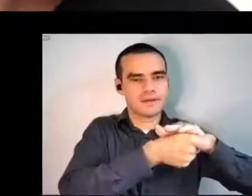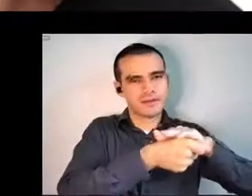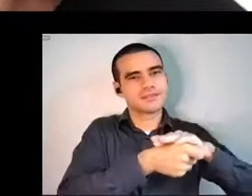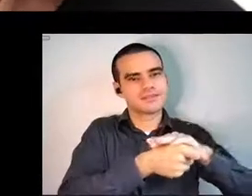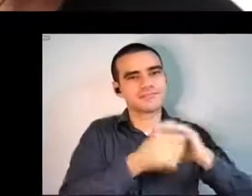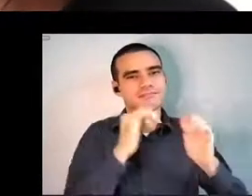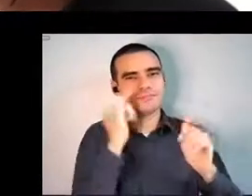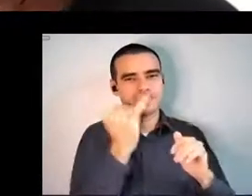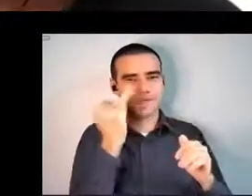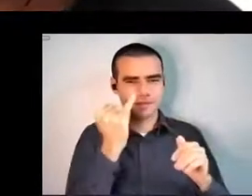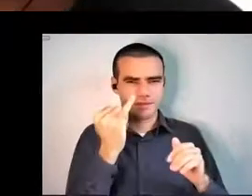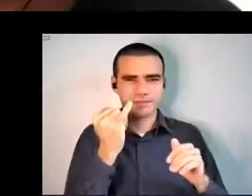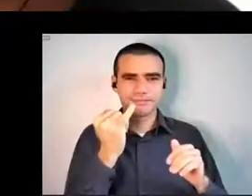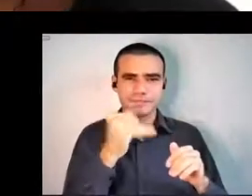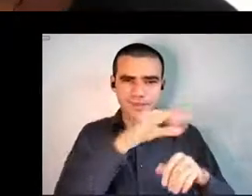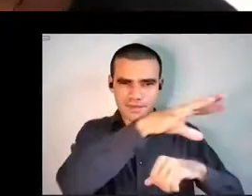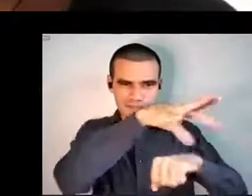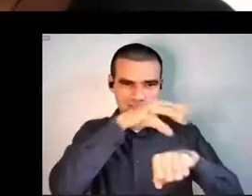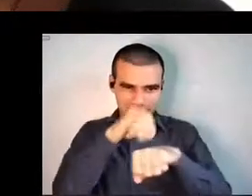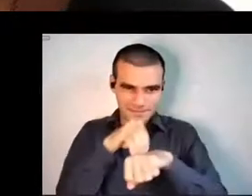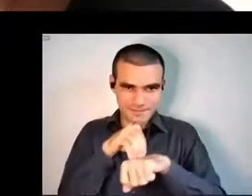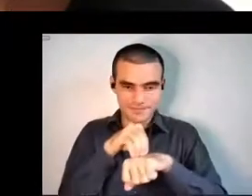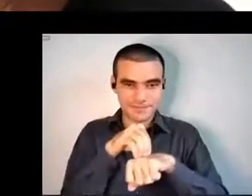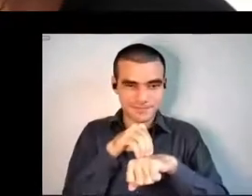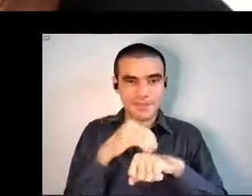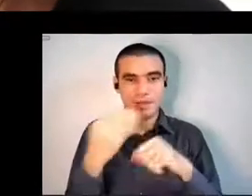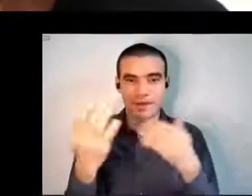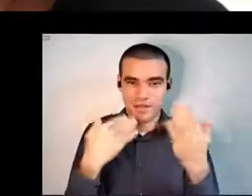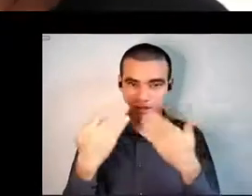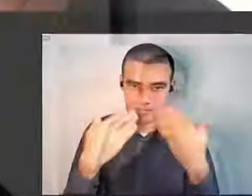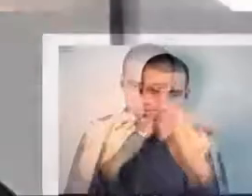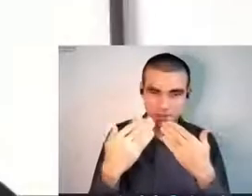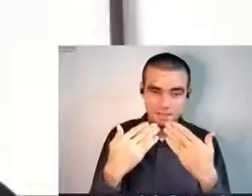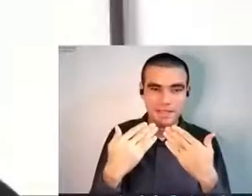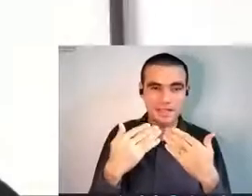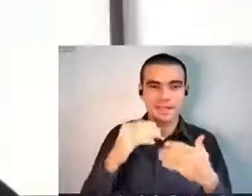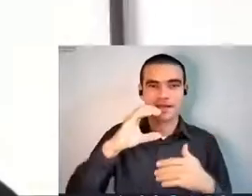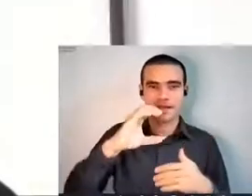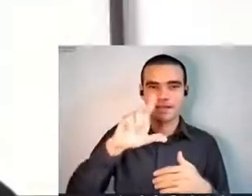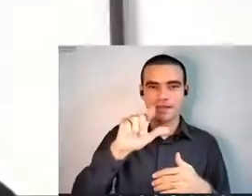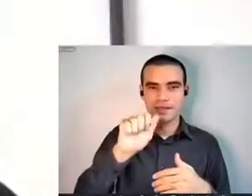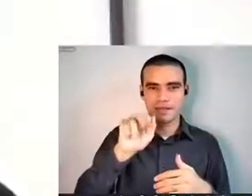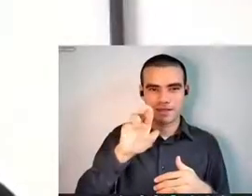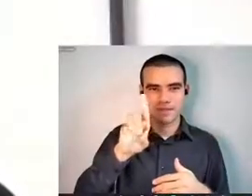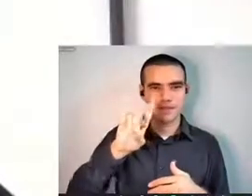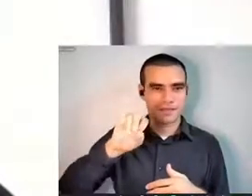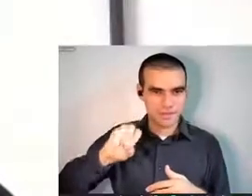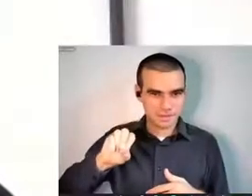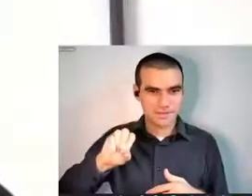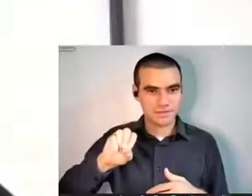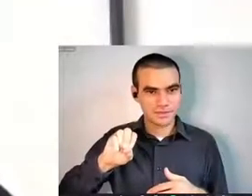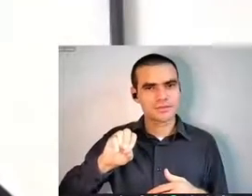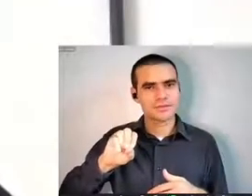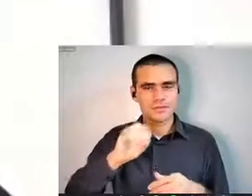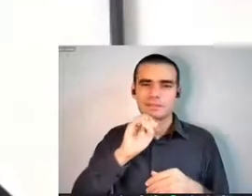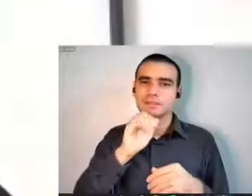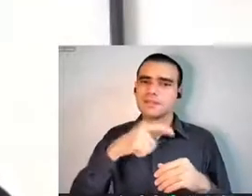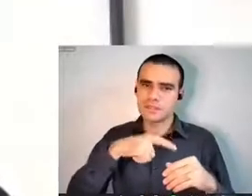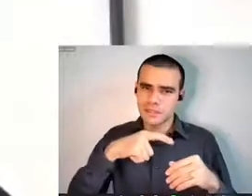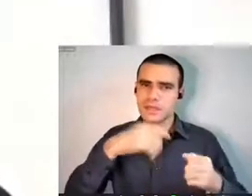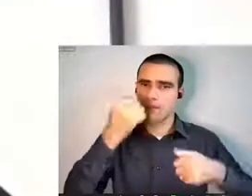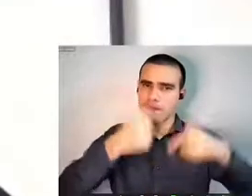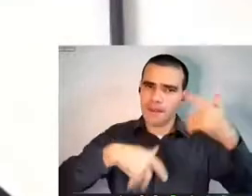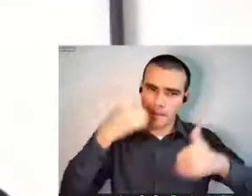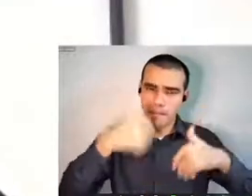education. Now, with this idea, now we have Claudio Padua to talk to us,